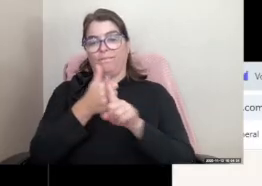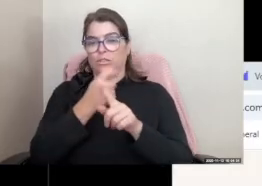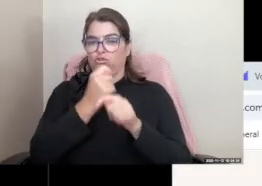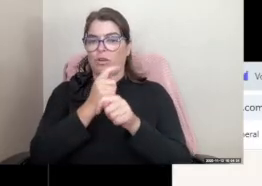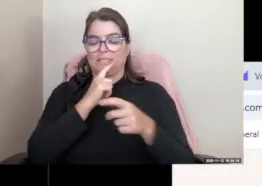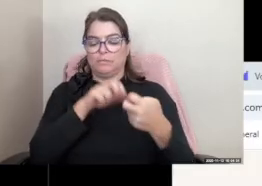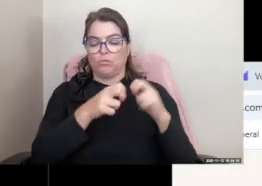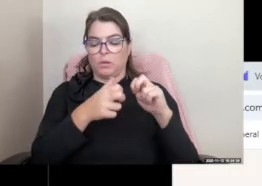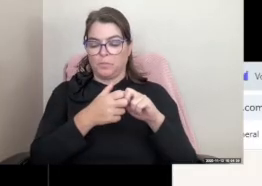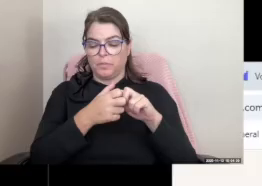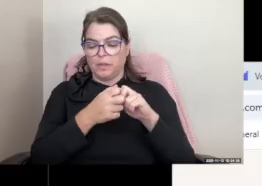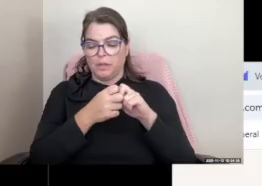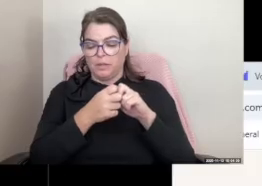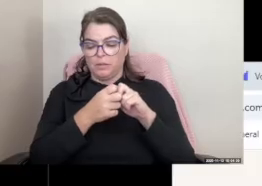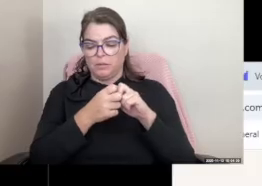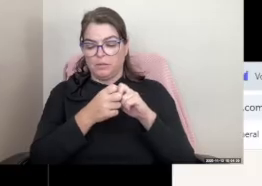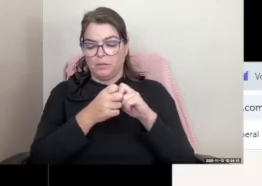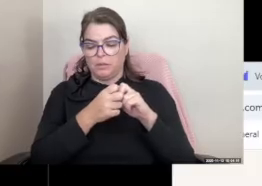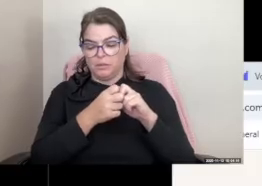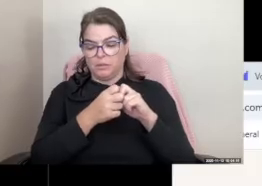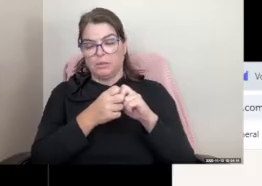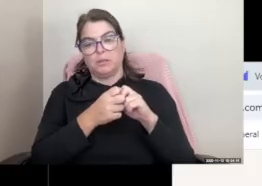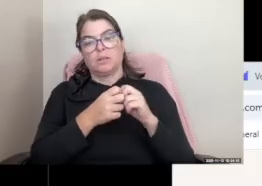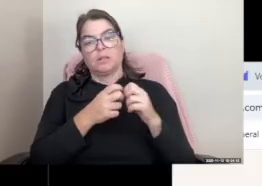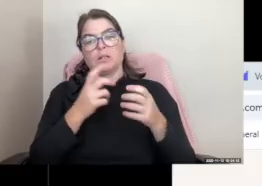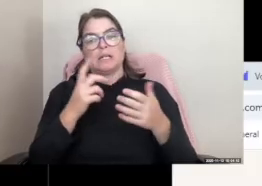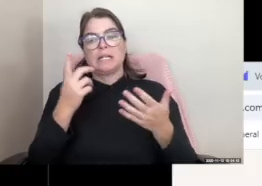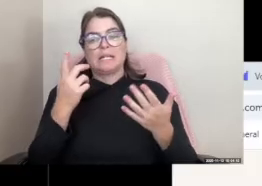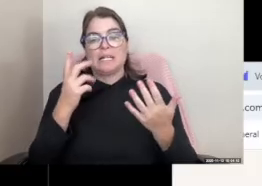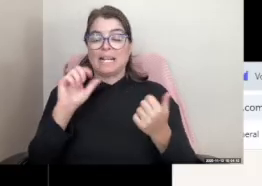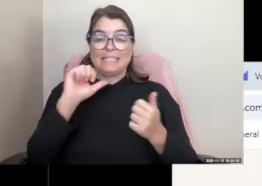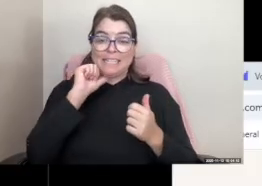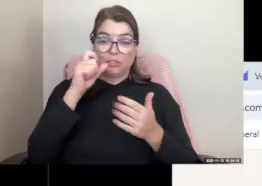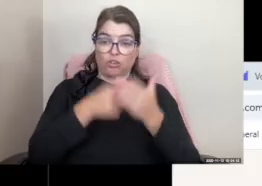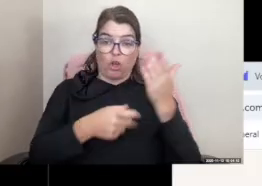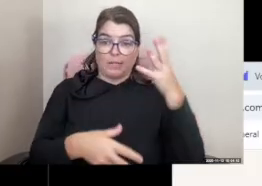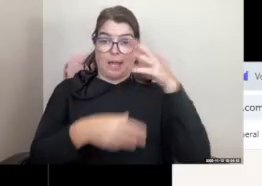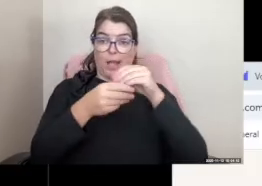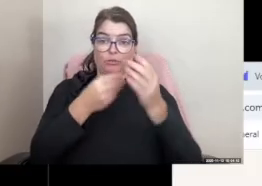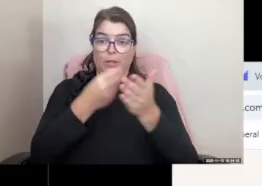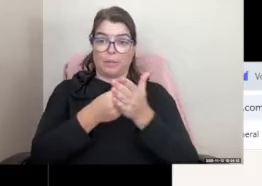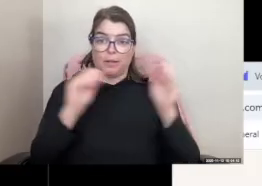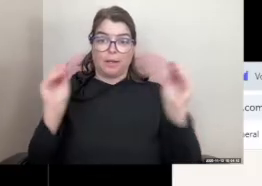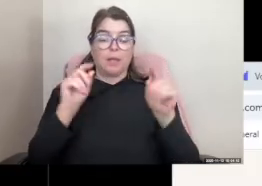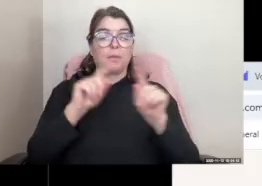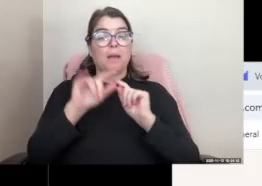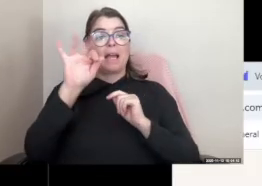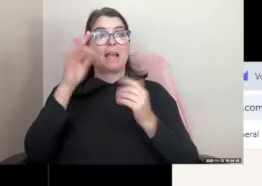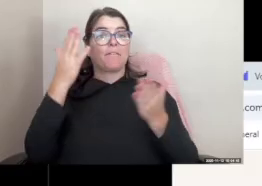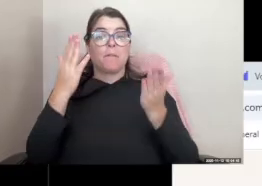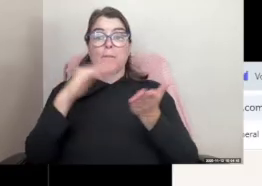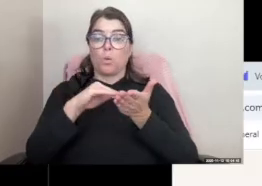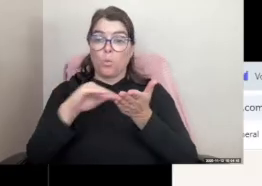it, you'd get instant adoption. But nobody wants to talk about that. The weight of that truck